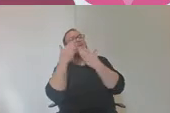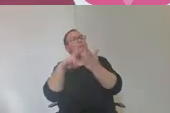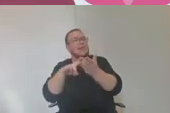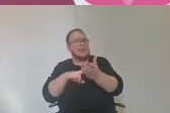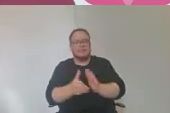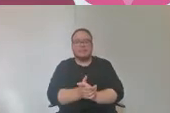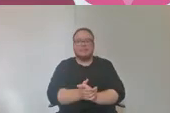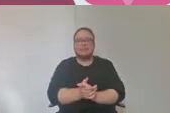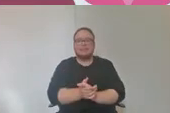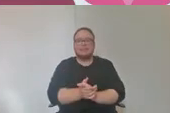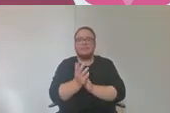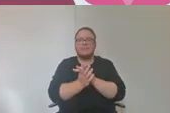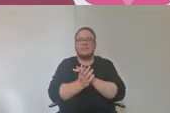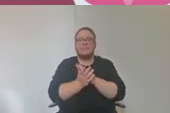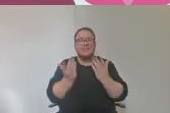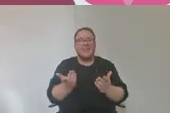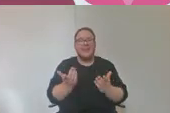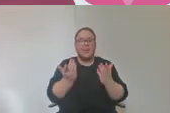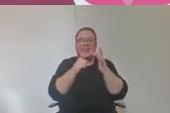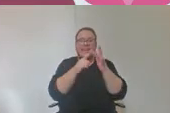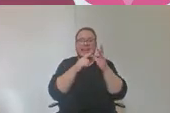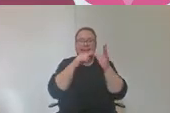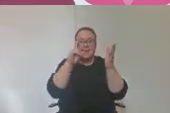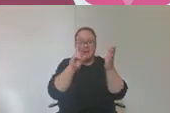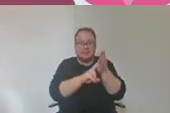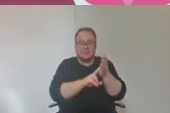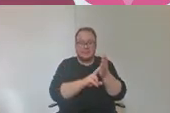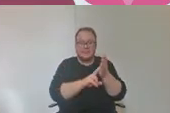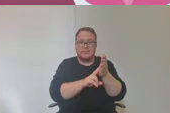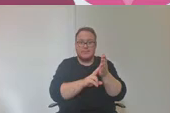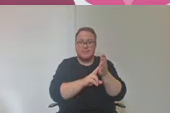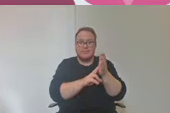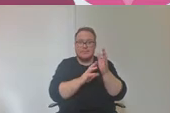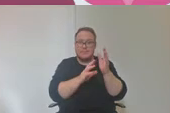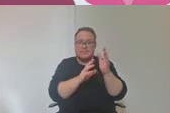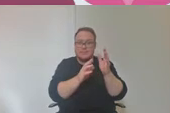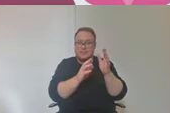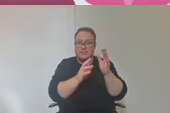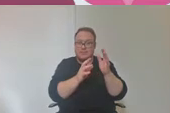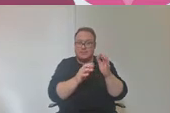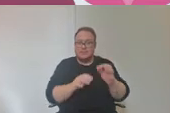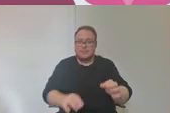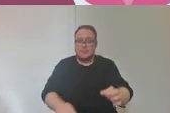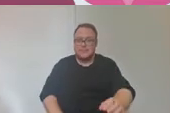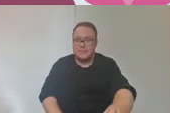I could now bring Ian in, and if you could